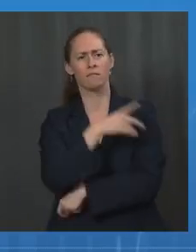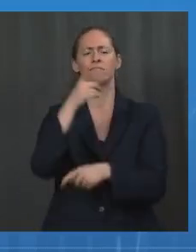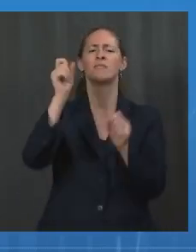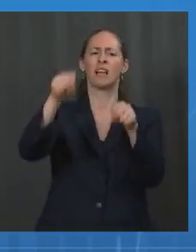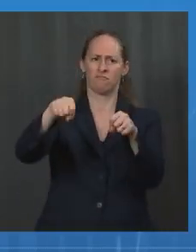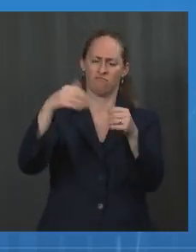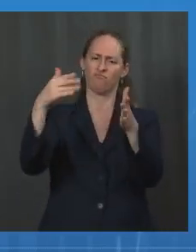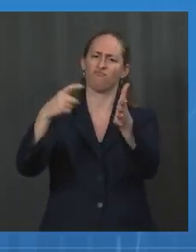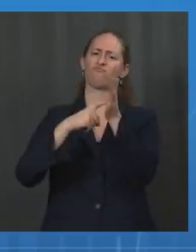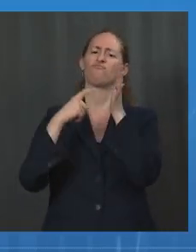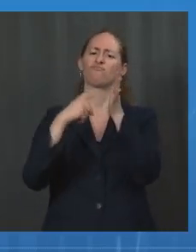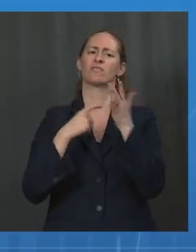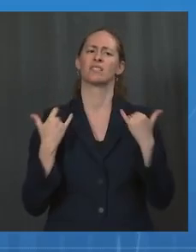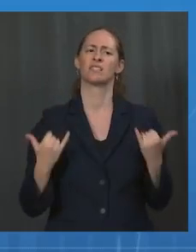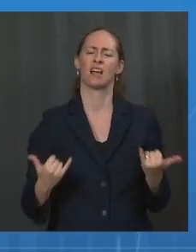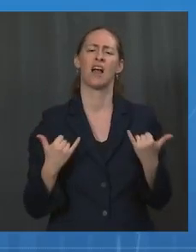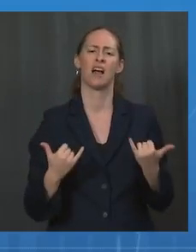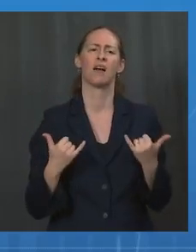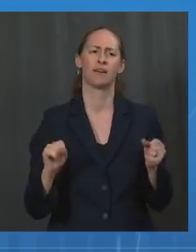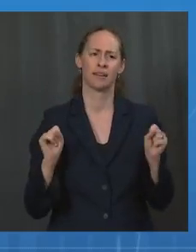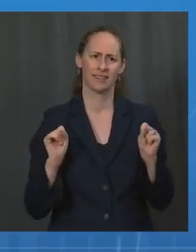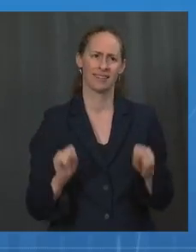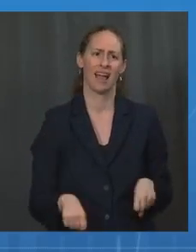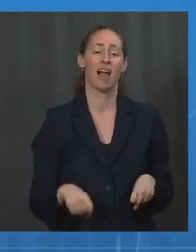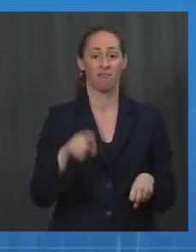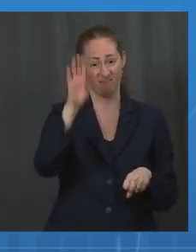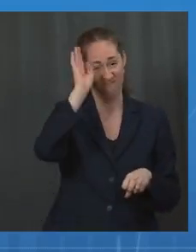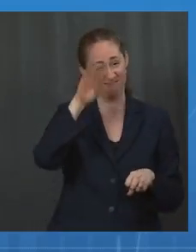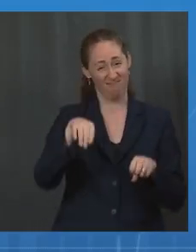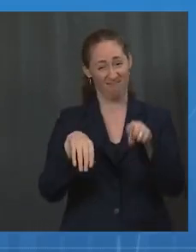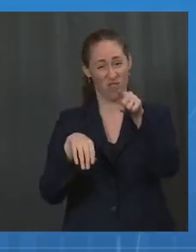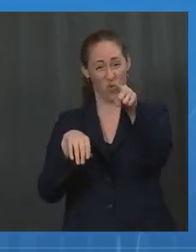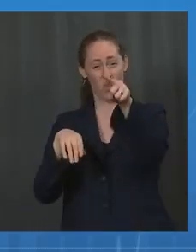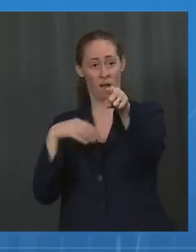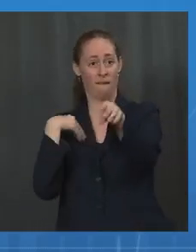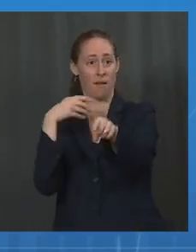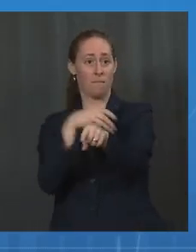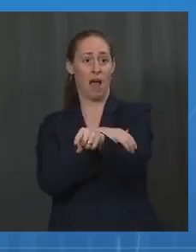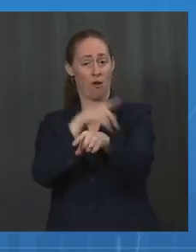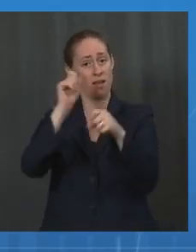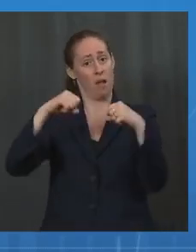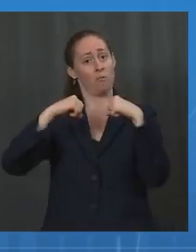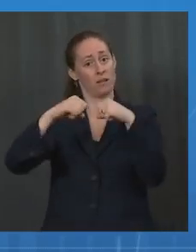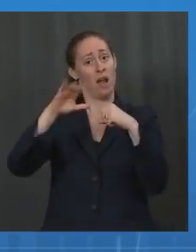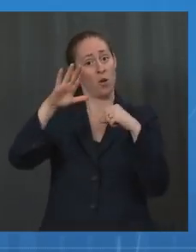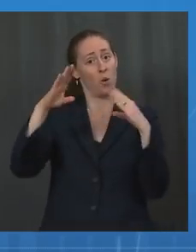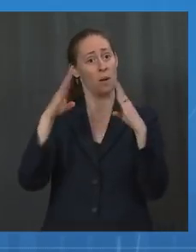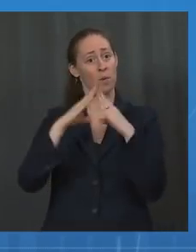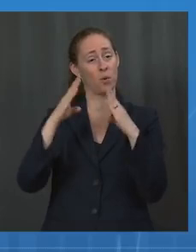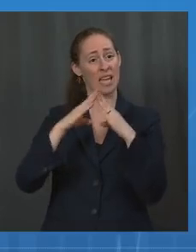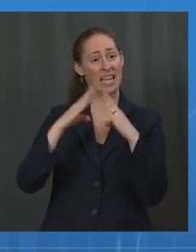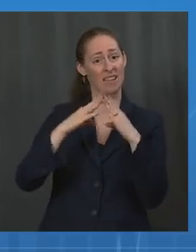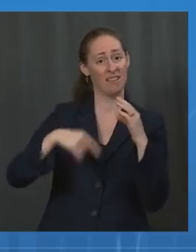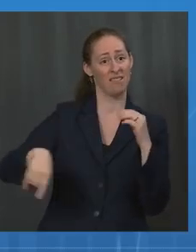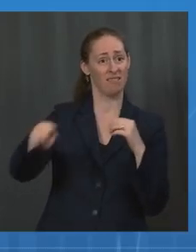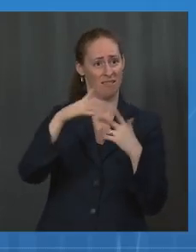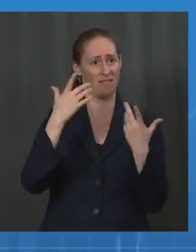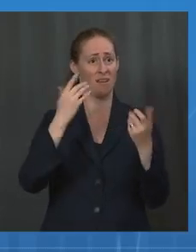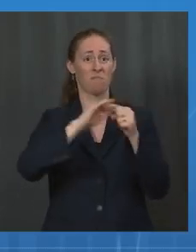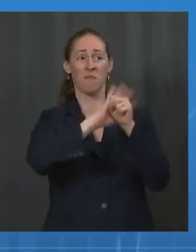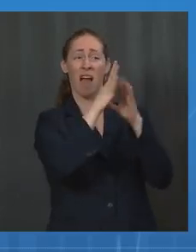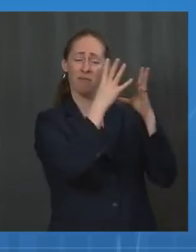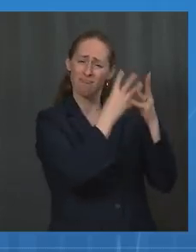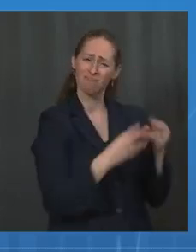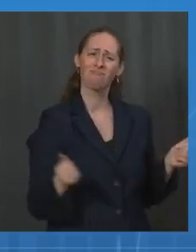vaccination requirements. You have the power to protect your communities and help end the pandemic. With that, let me turn it over to